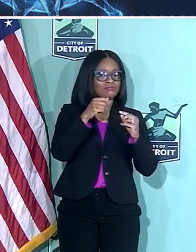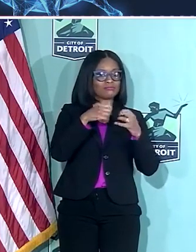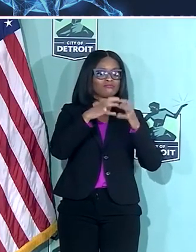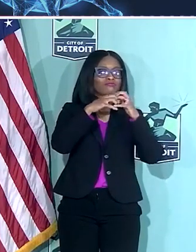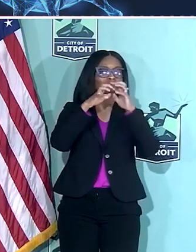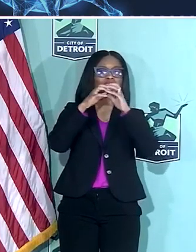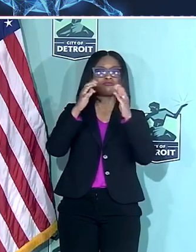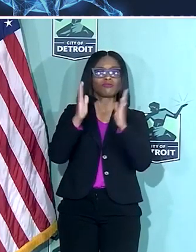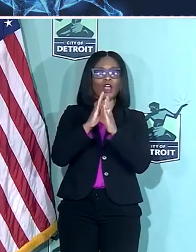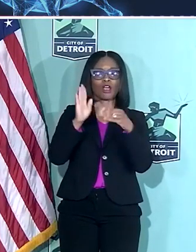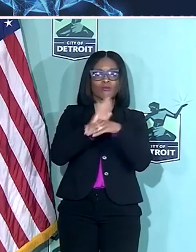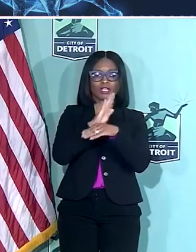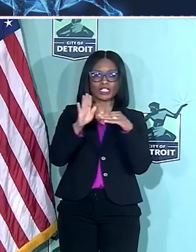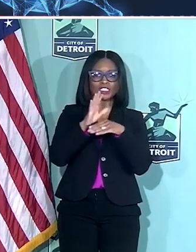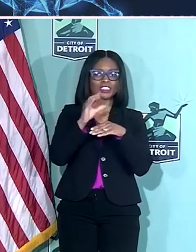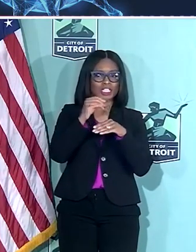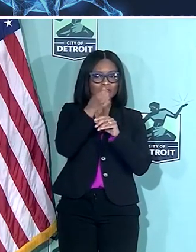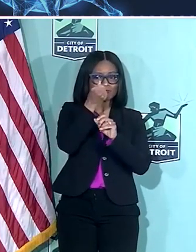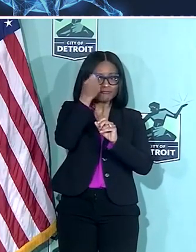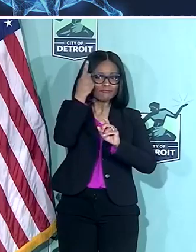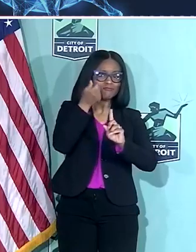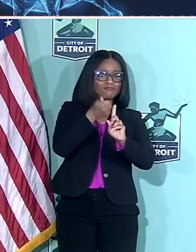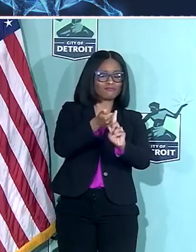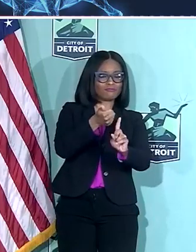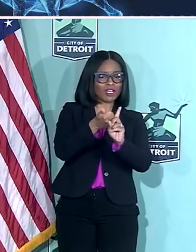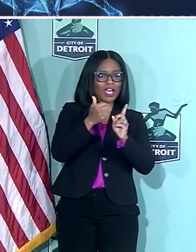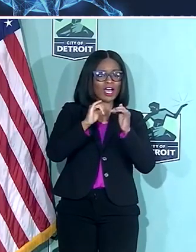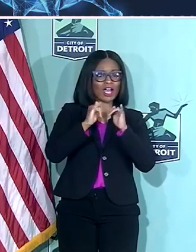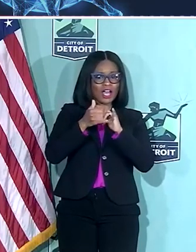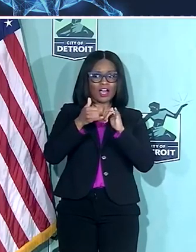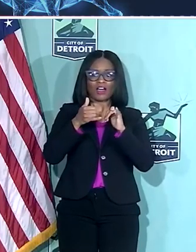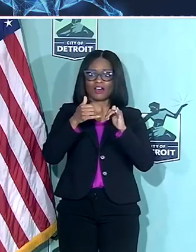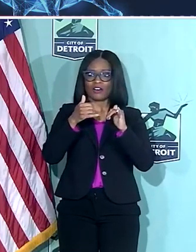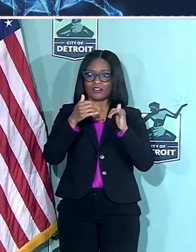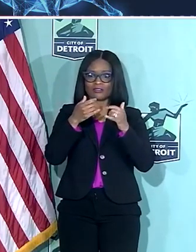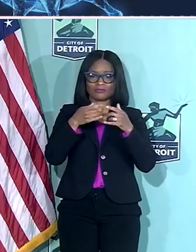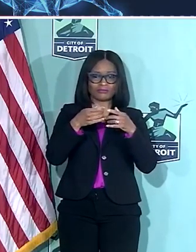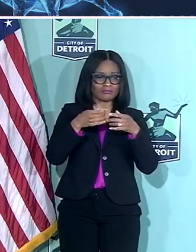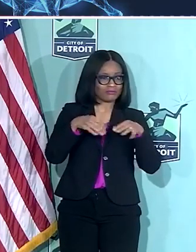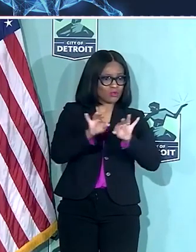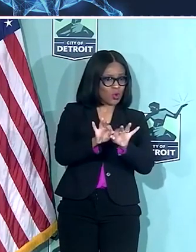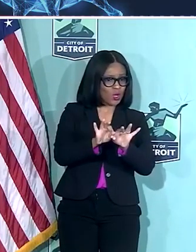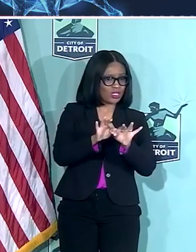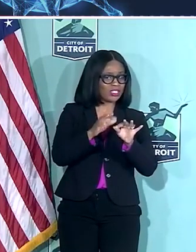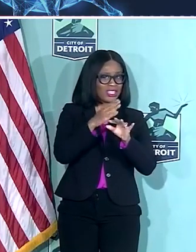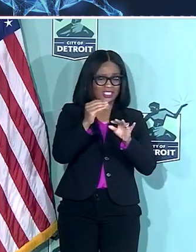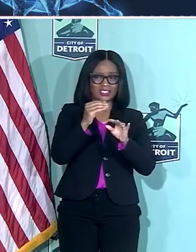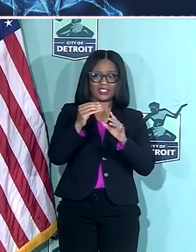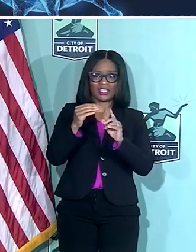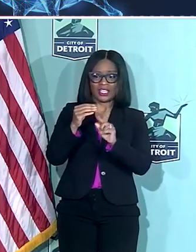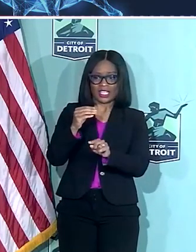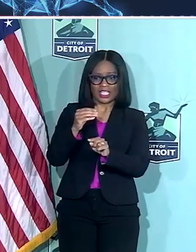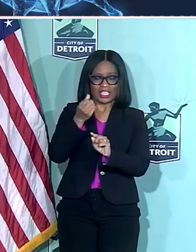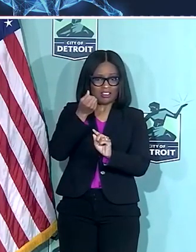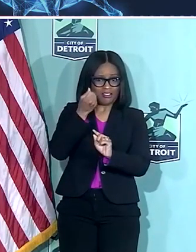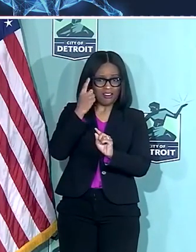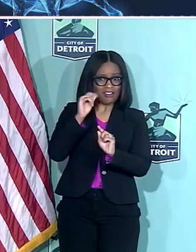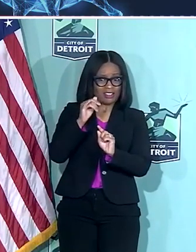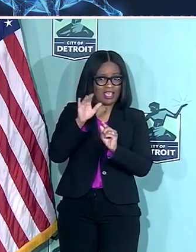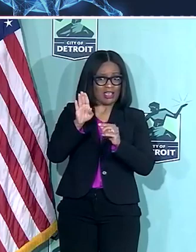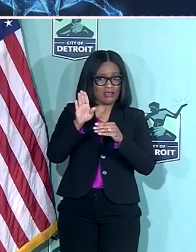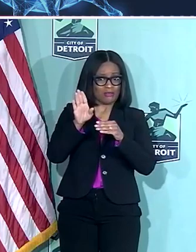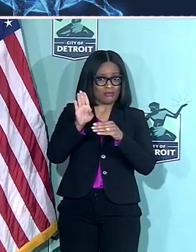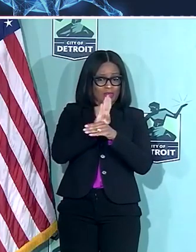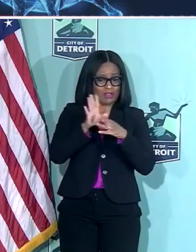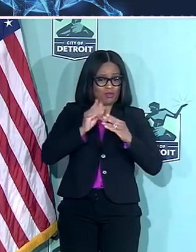of our Detroit strategy since he made his decision to purchase the Madison almost 10 years ago. Dan's always understood that entrepreneurs are the people